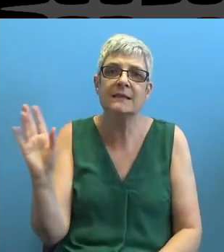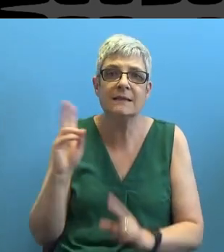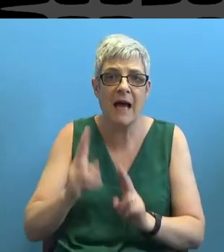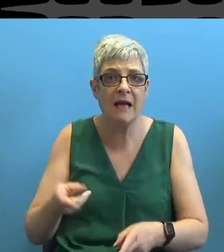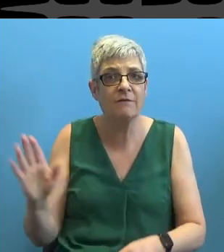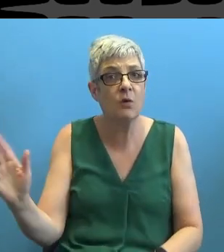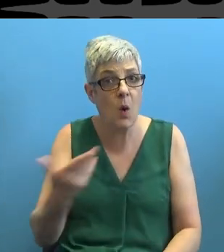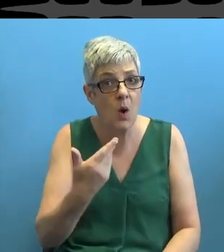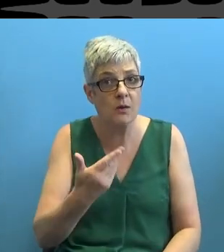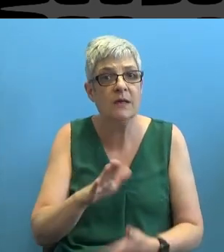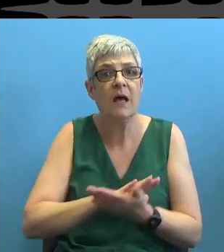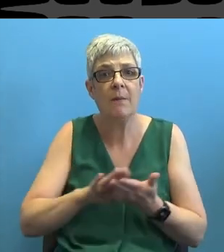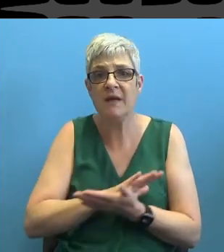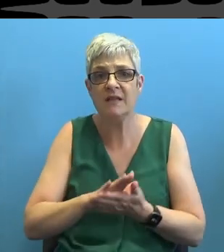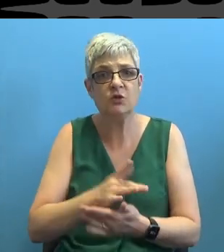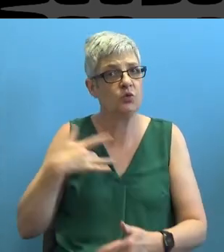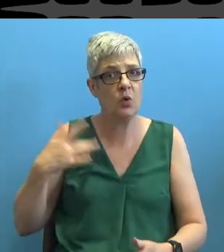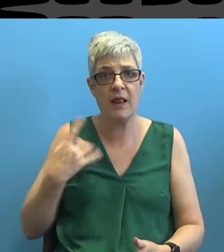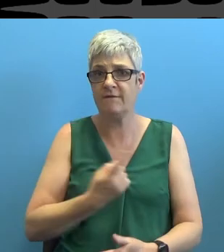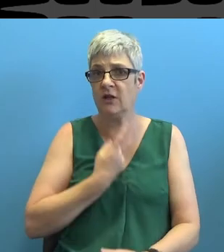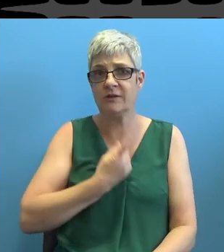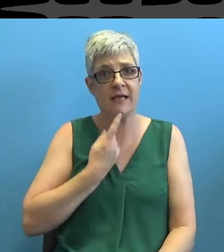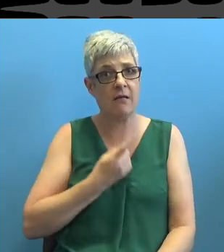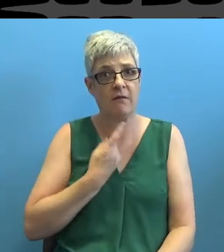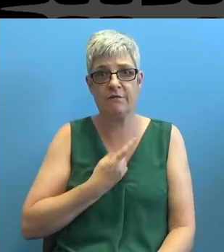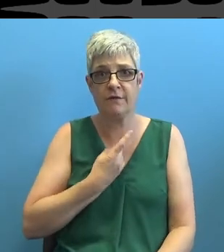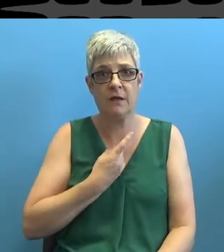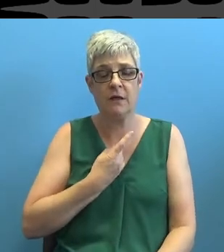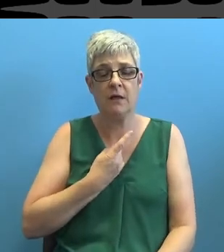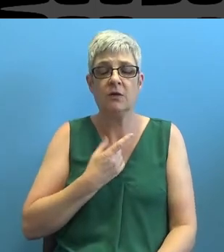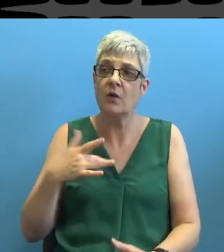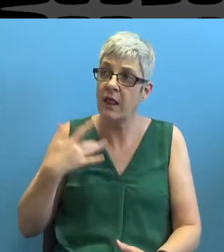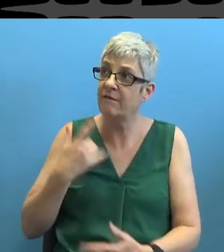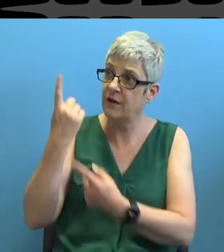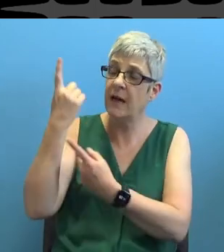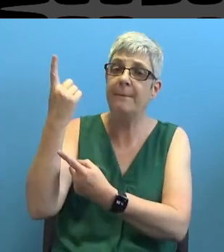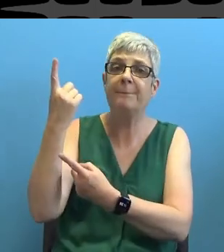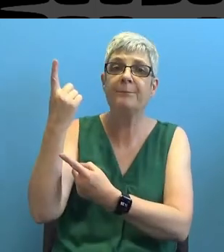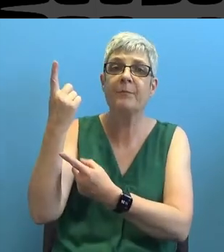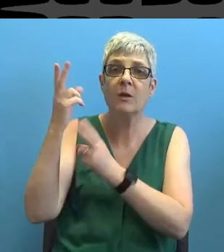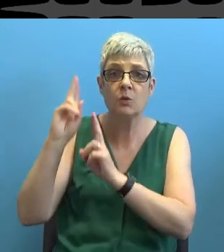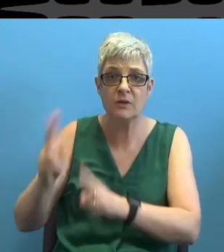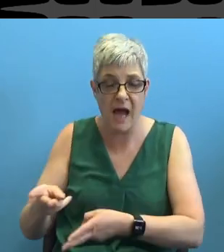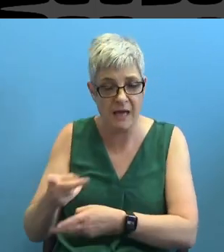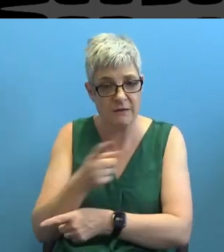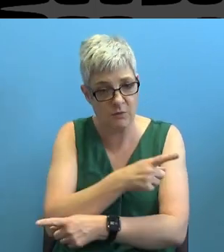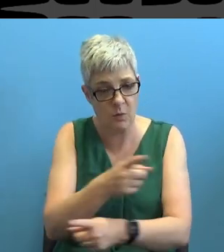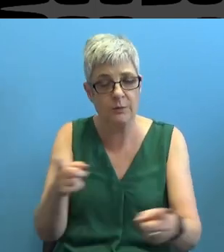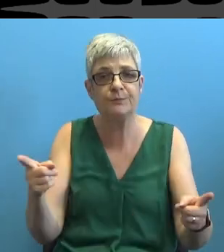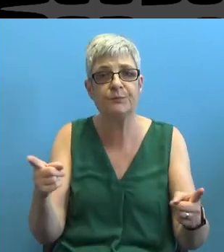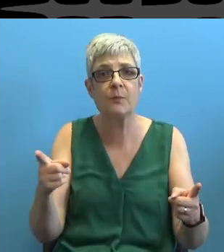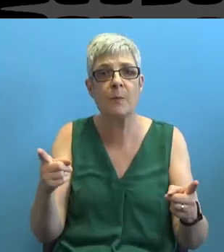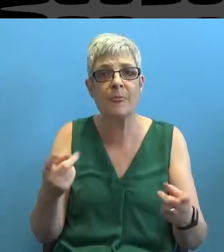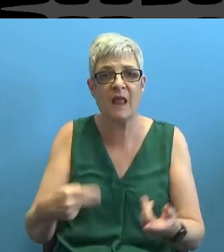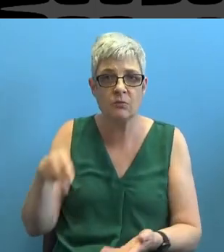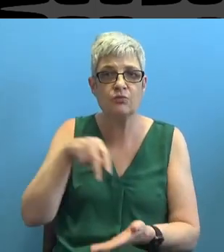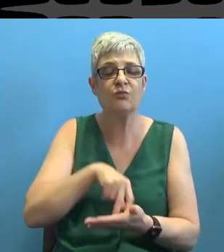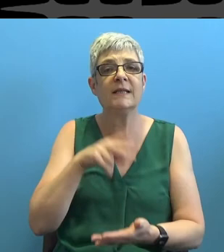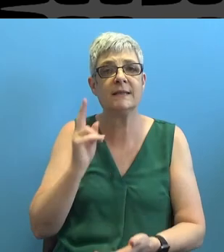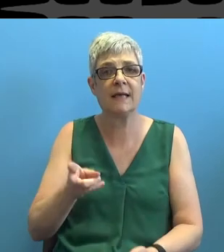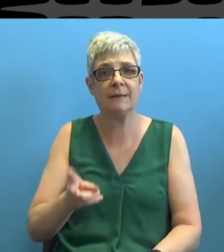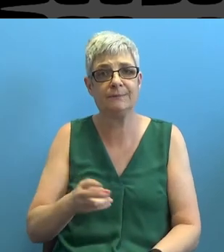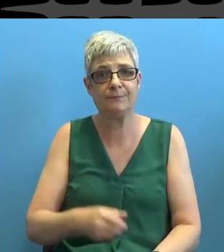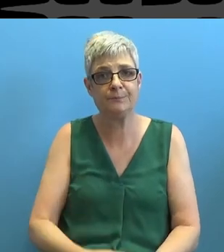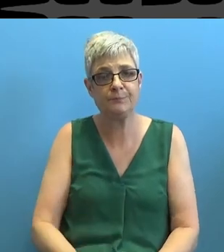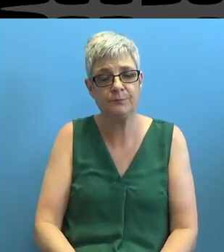live should no longer live for themselves, but for him who died for them and was raised again.